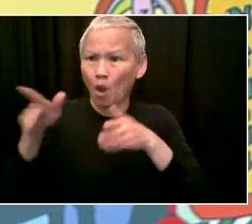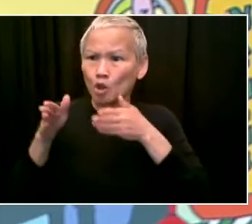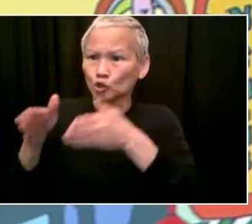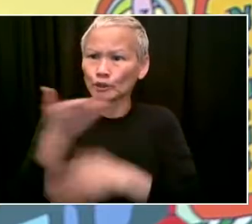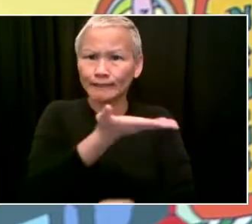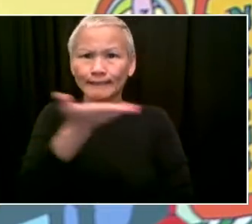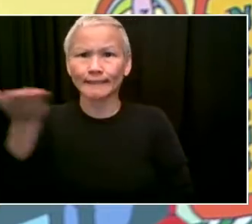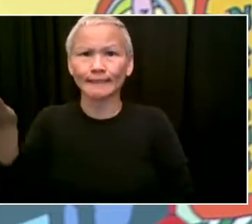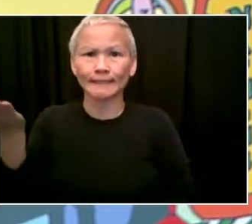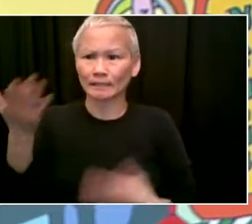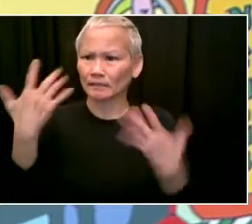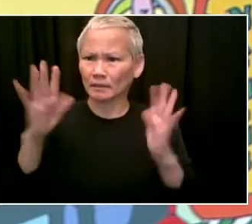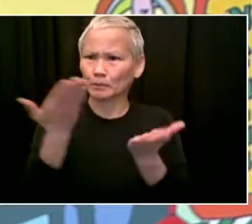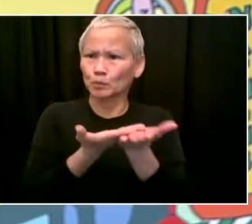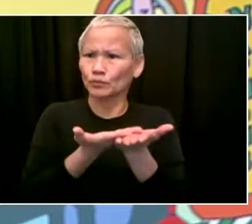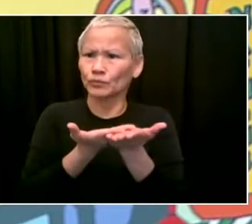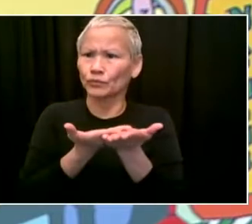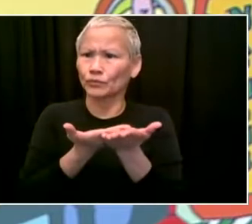here.